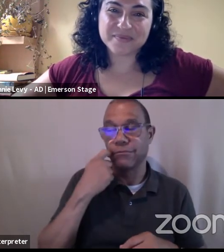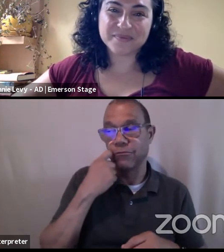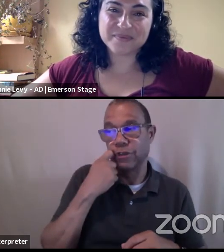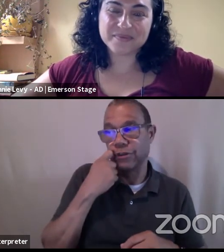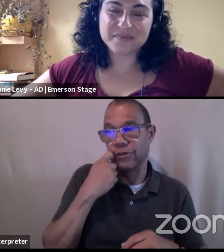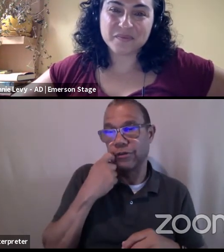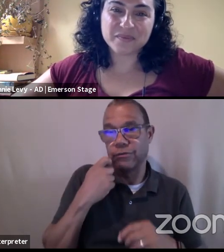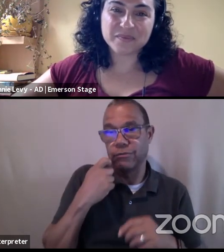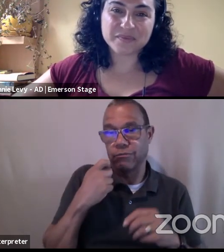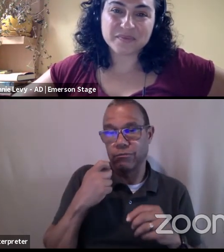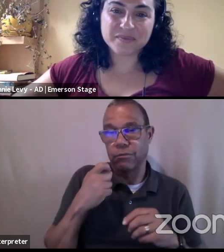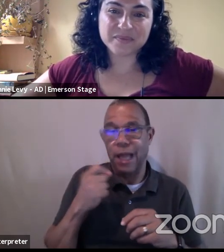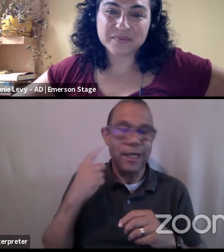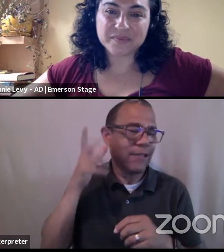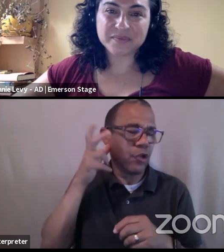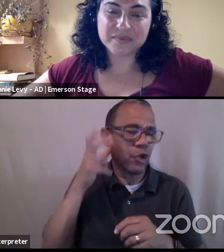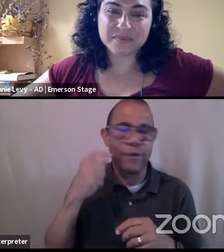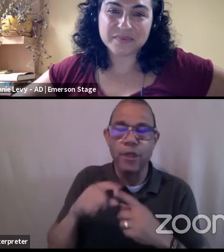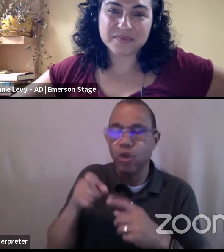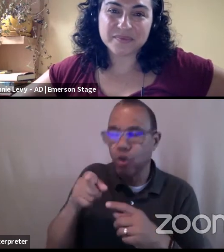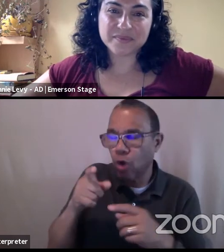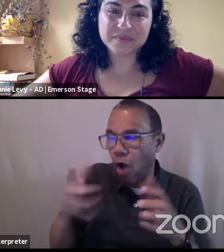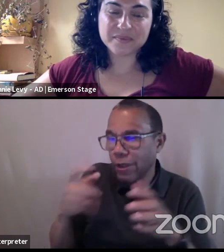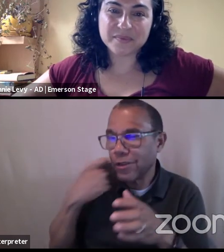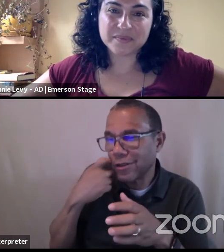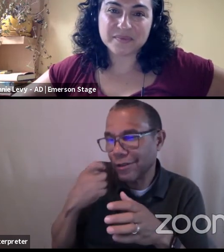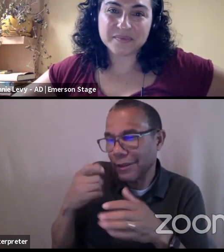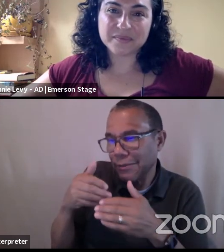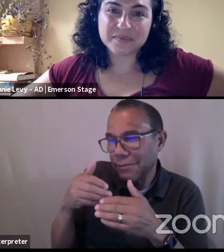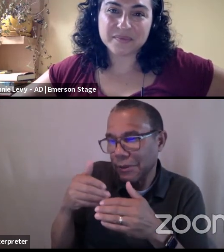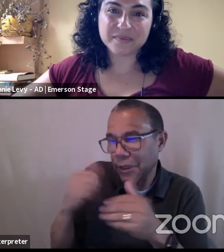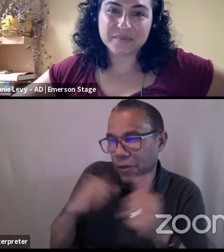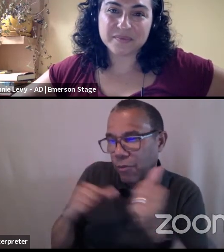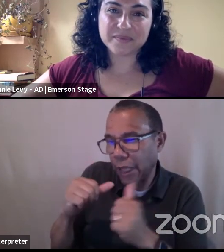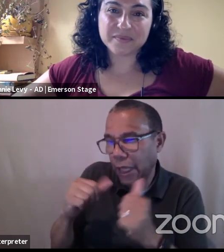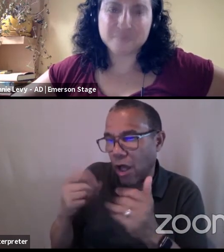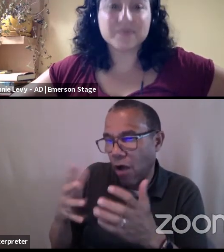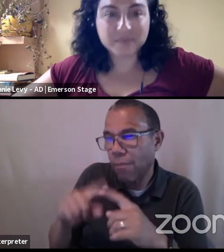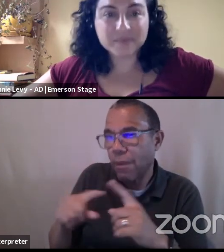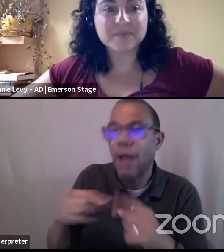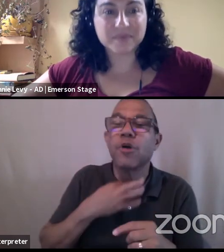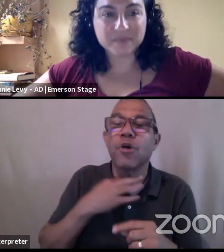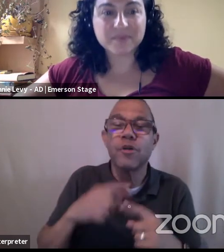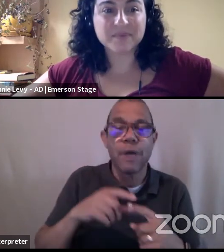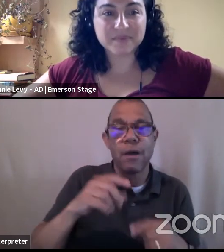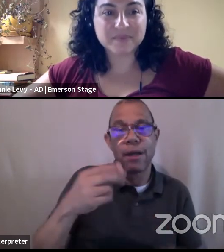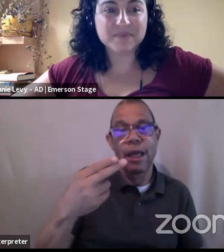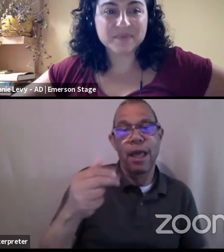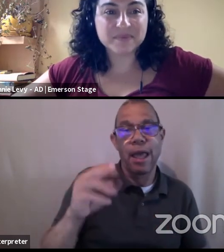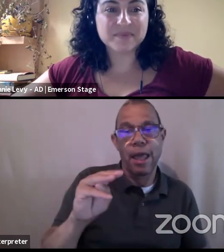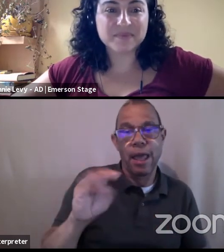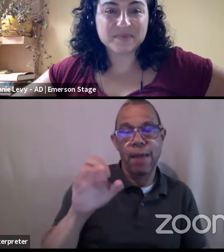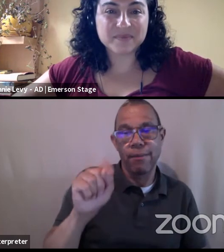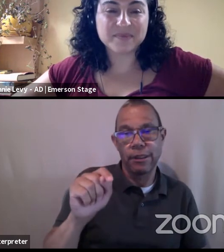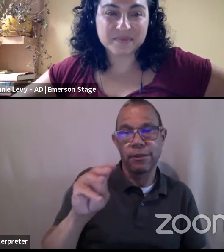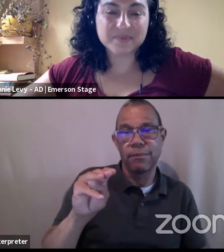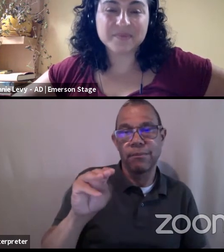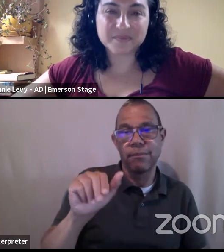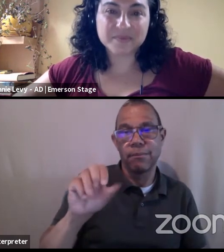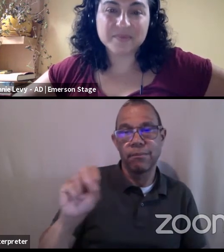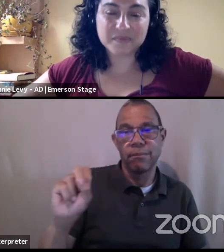um i i'm really curious about uh hamlet machine by heine muller and i